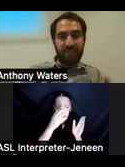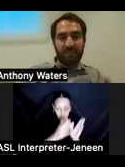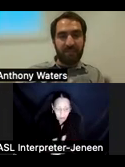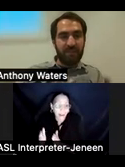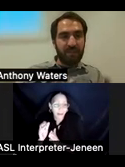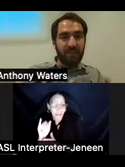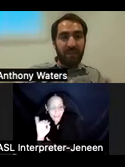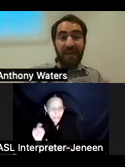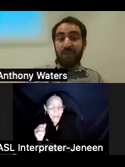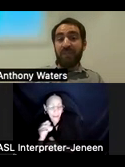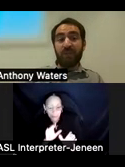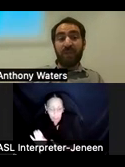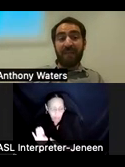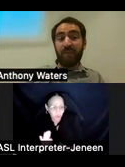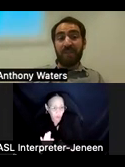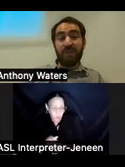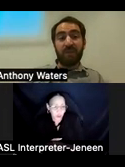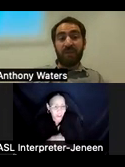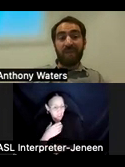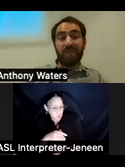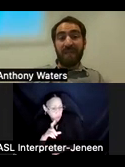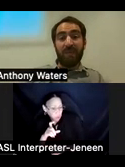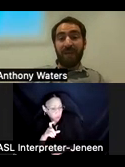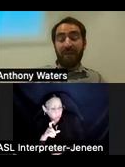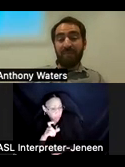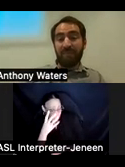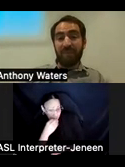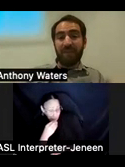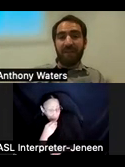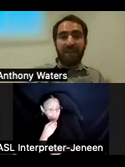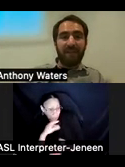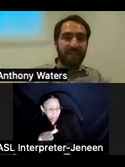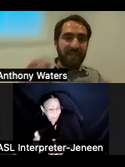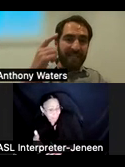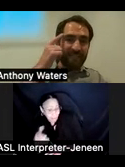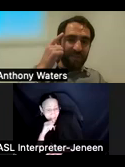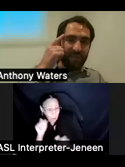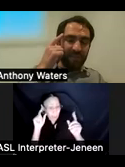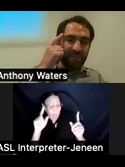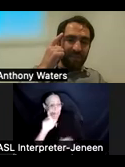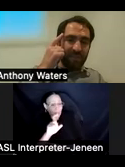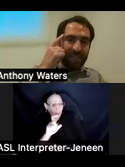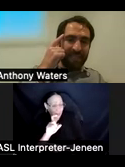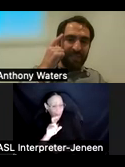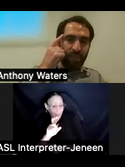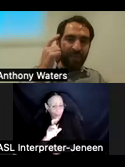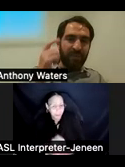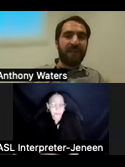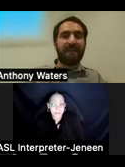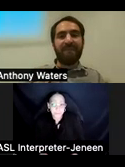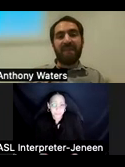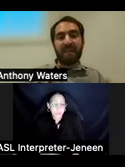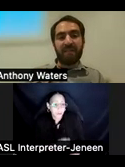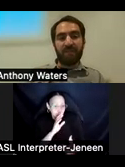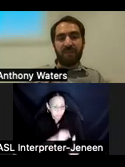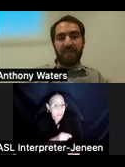means. Have you wished you were dead or wished you could go to sleep and not wake up? That's getting to whether or not